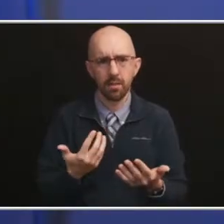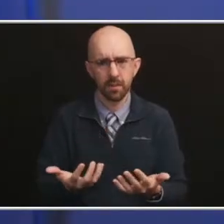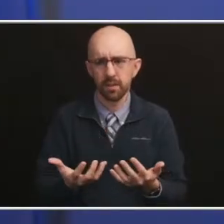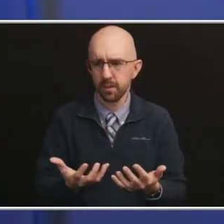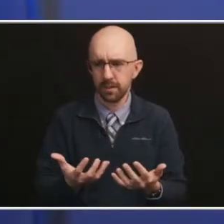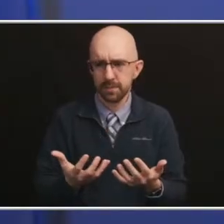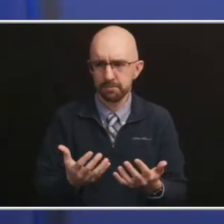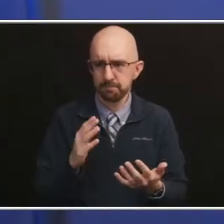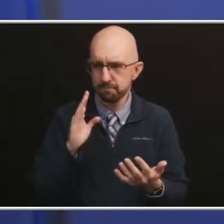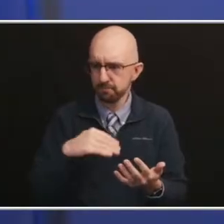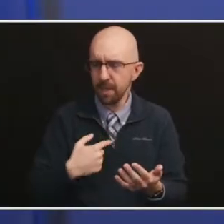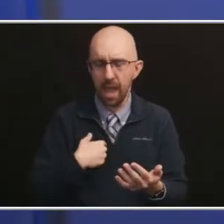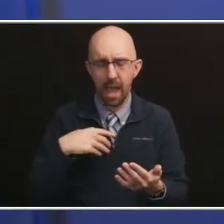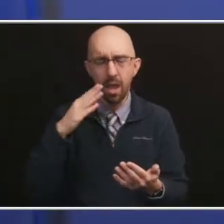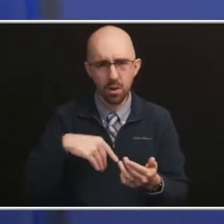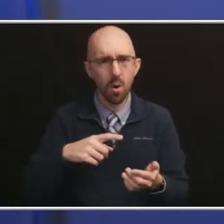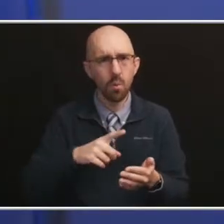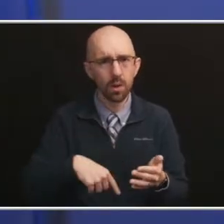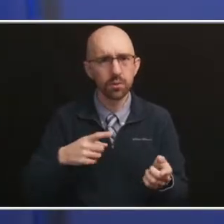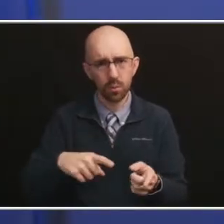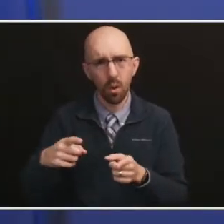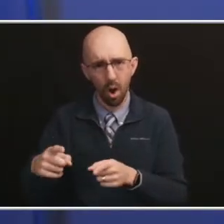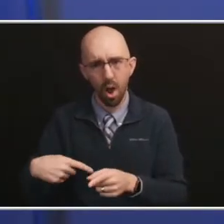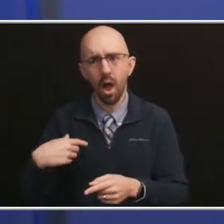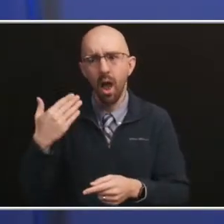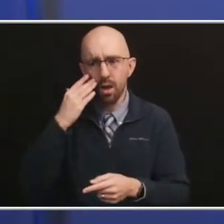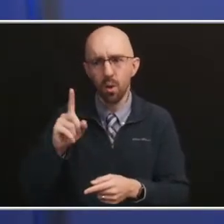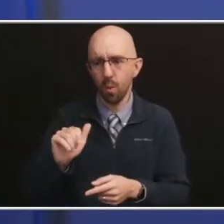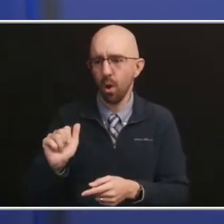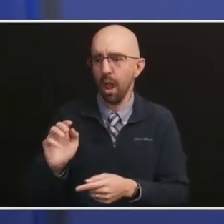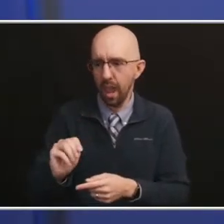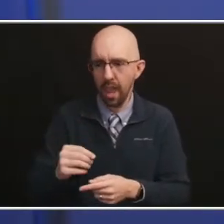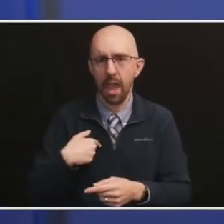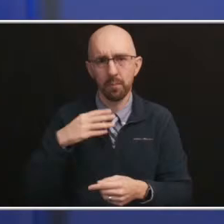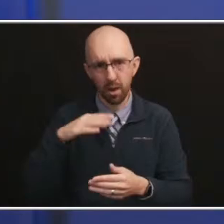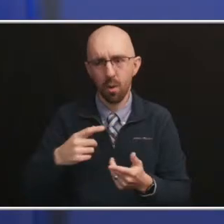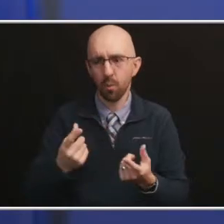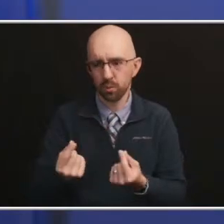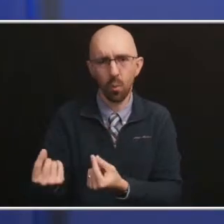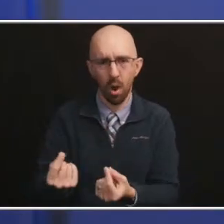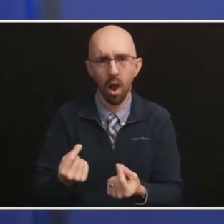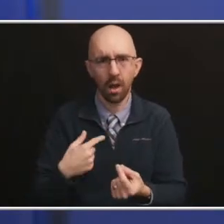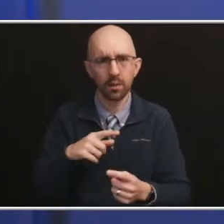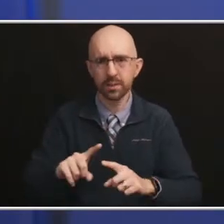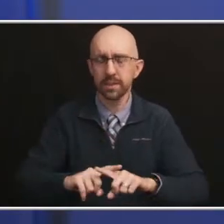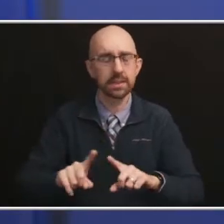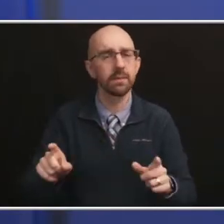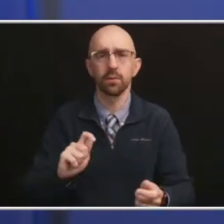I know what's going on. I know where I am. I know what's going on. It was a real different change. And I